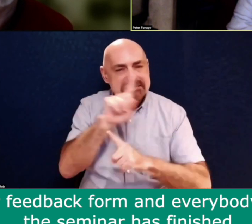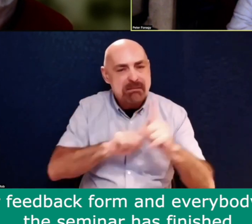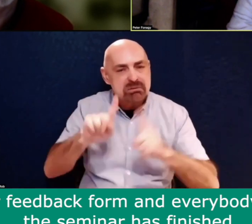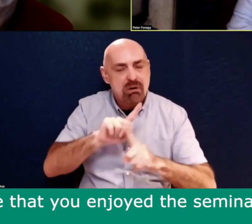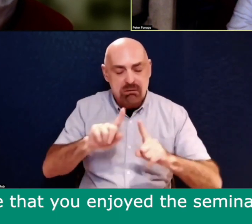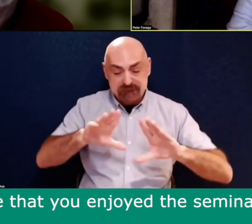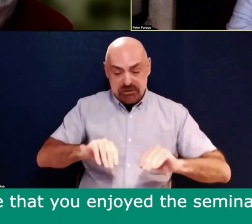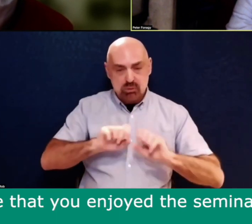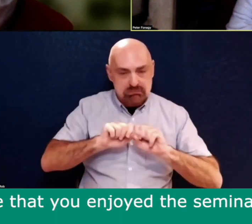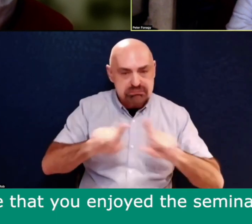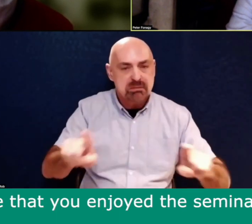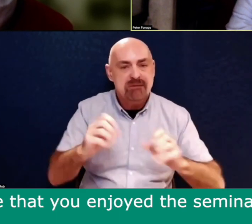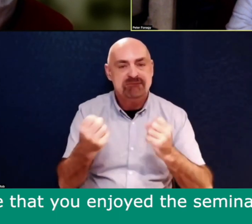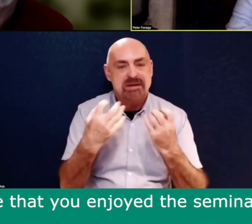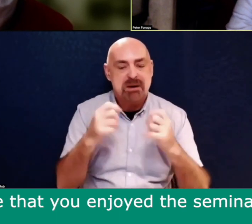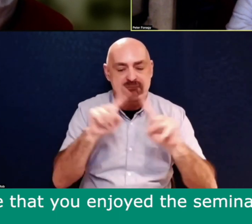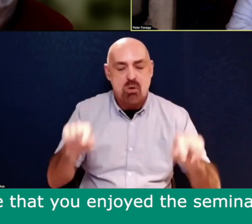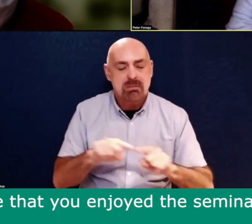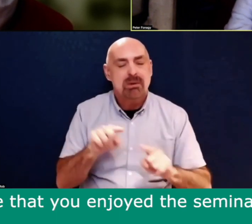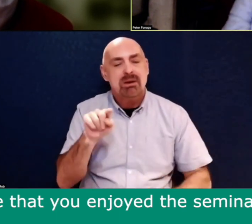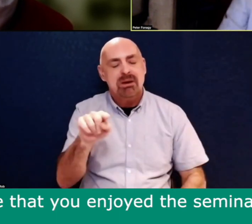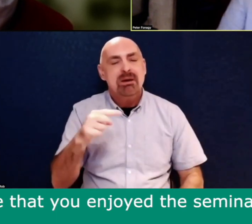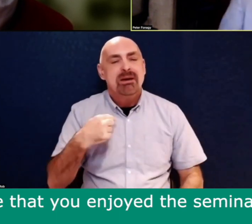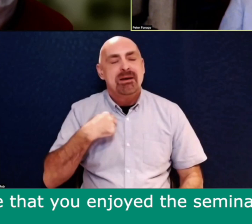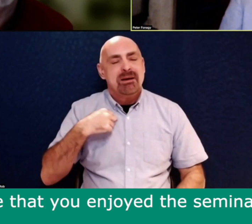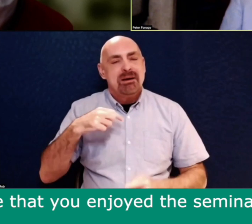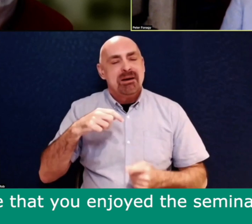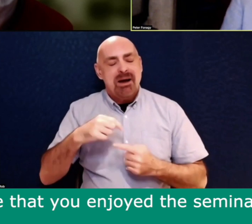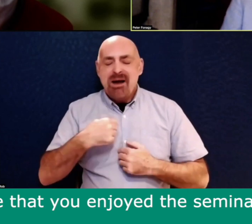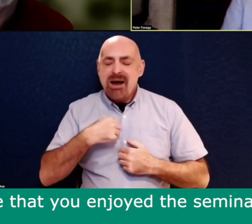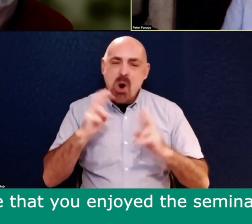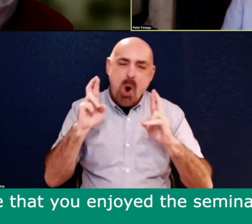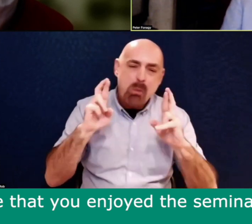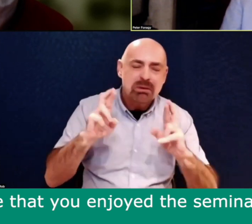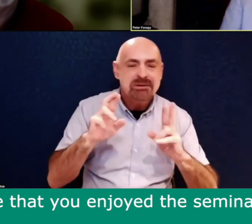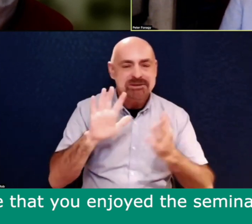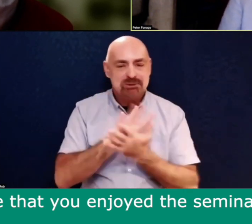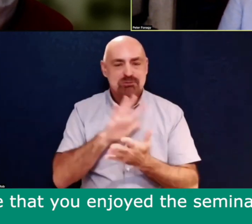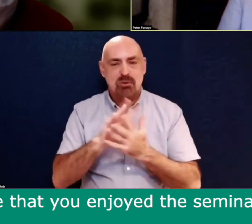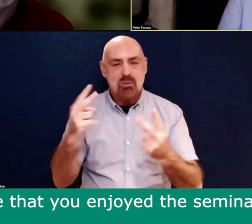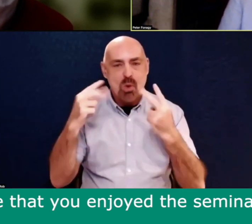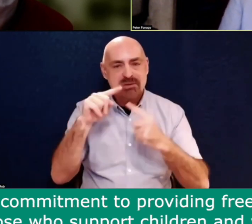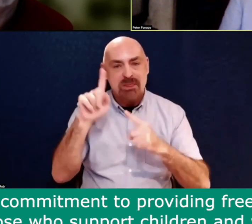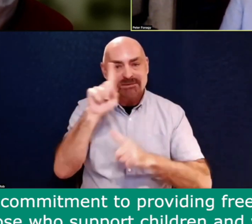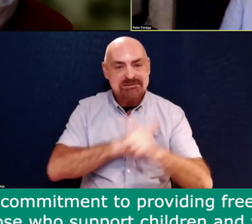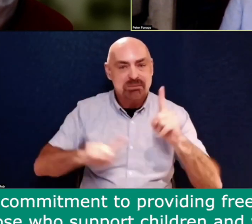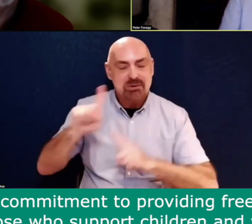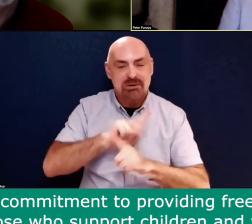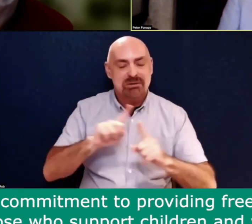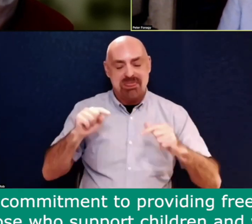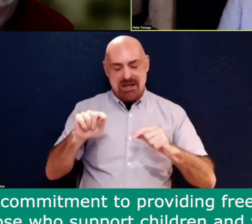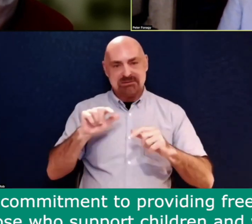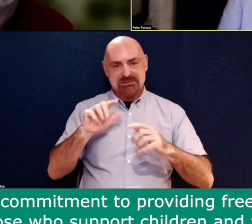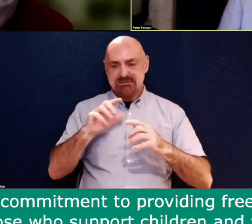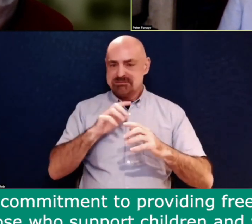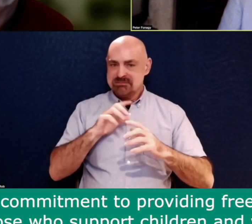finished. I very much hope that you enjoy the seminar, which we deliver as part of our